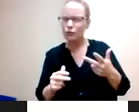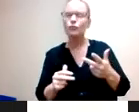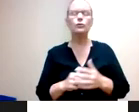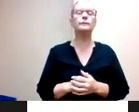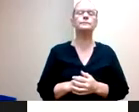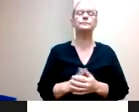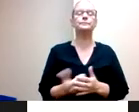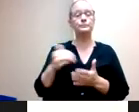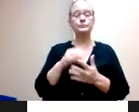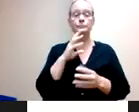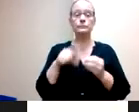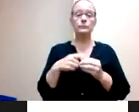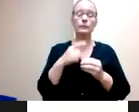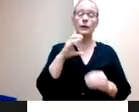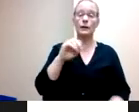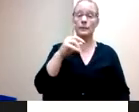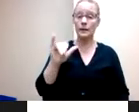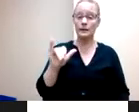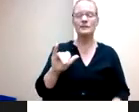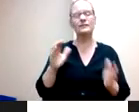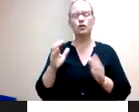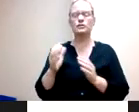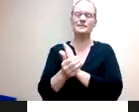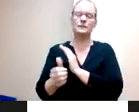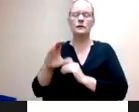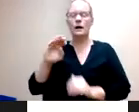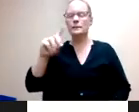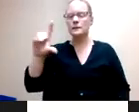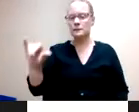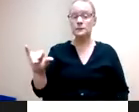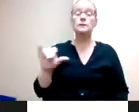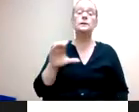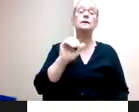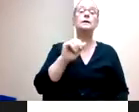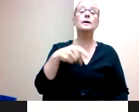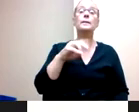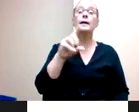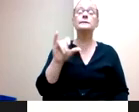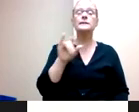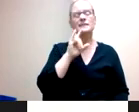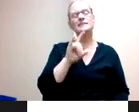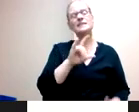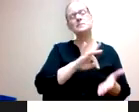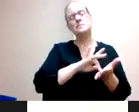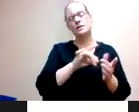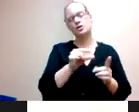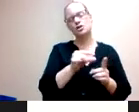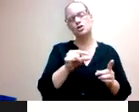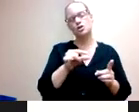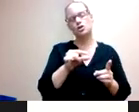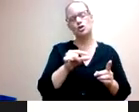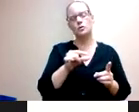Again, I'm talking about capacity versus competency. Capacity is a medical term. It's